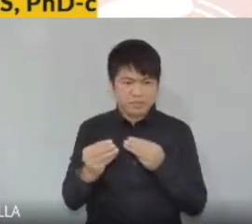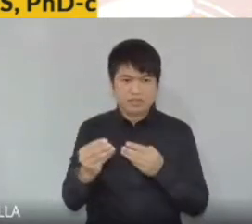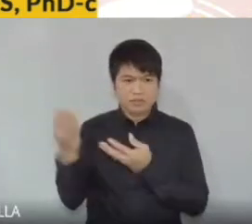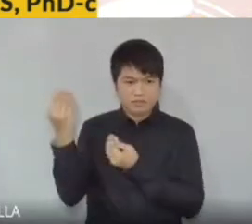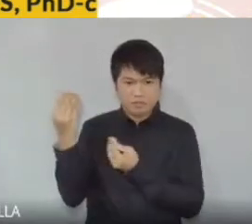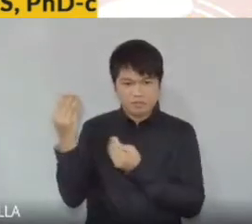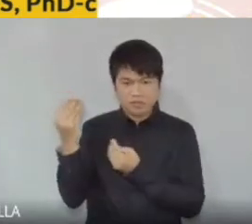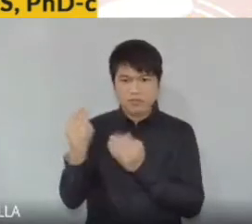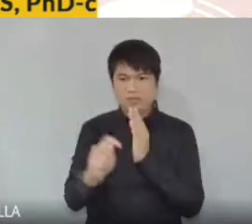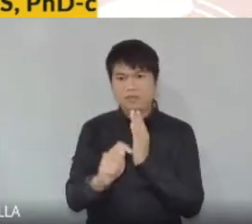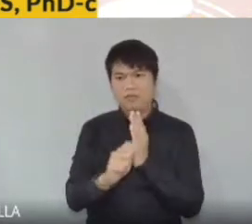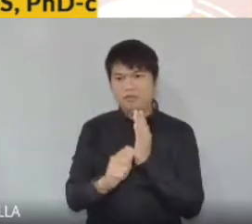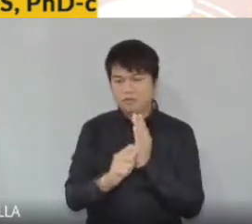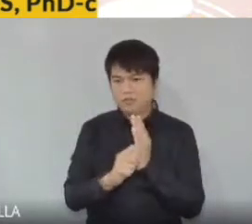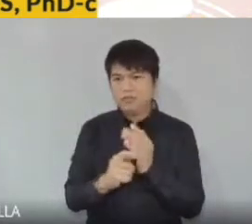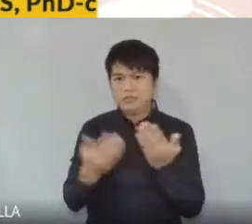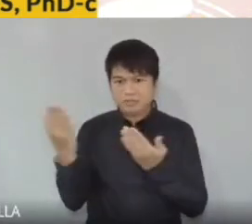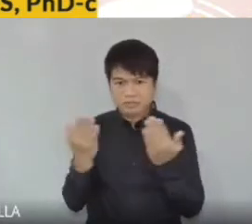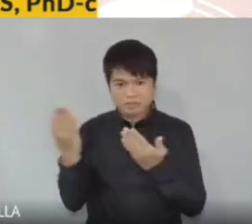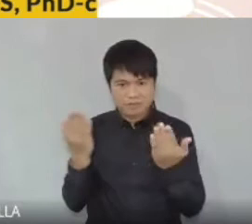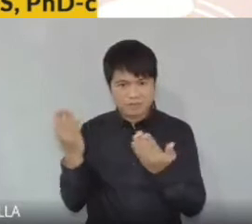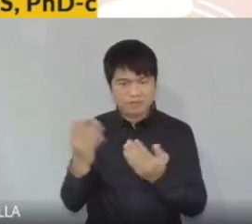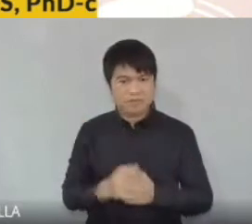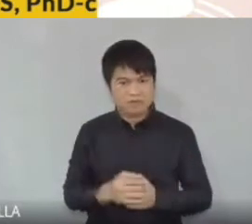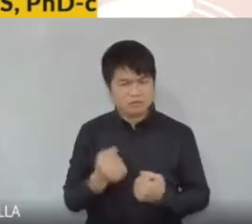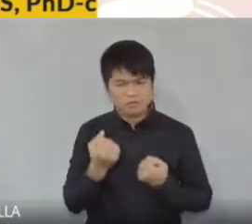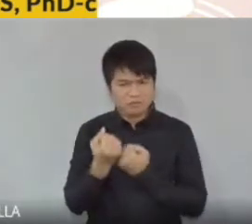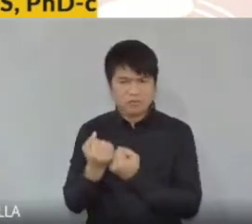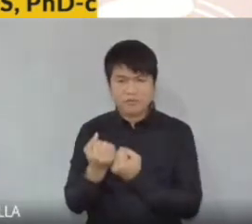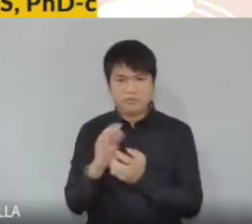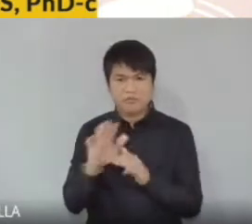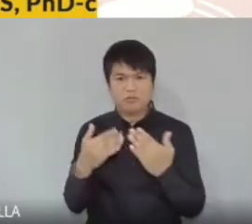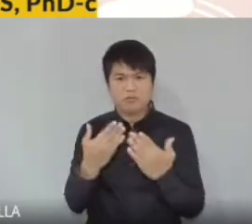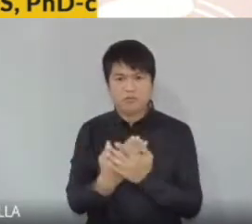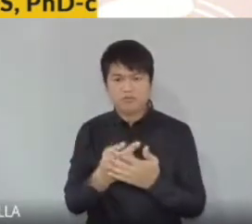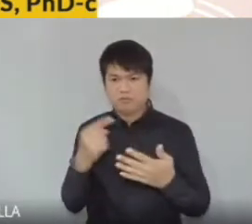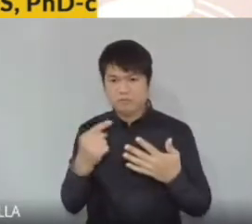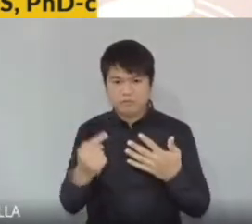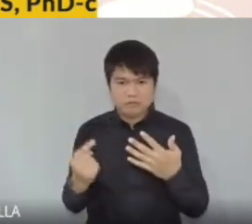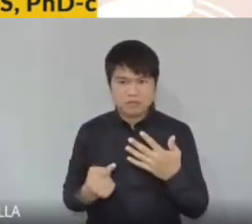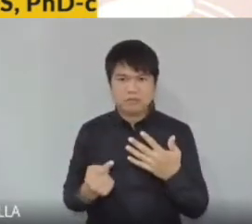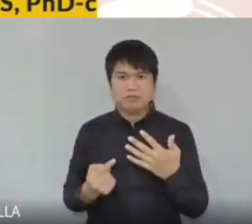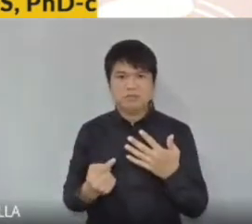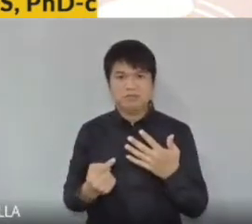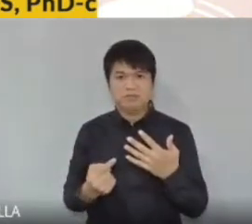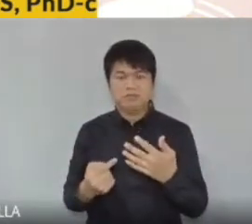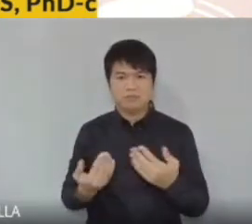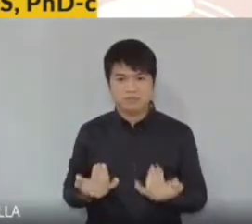Service. And she is an avid supporter of everything related to CRVS.